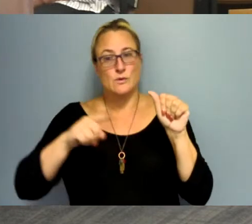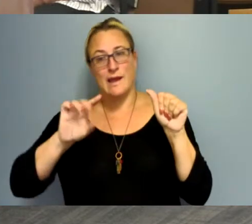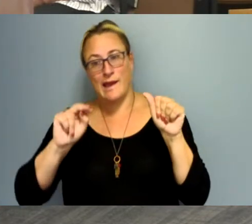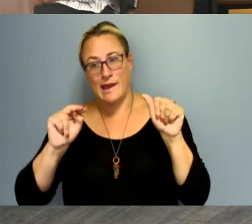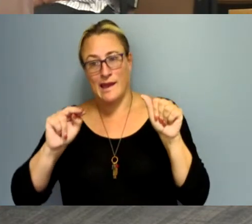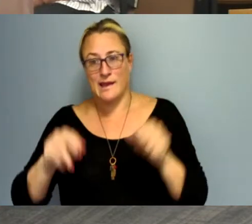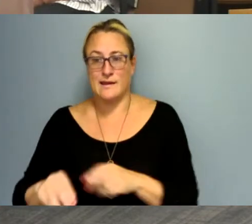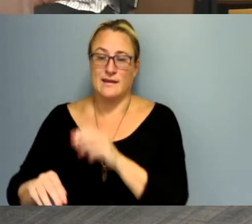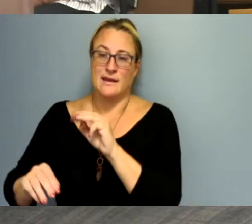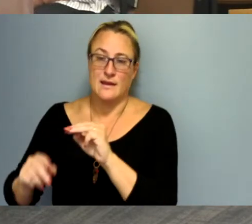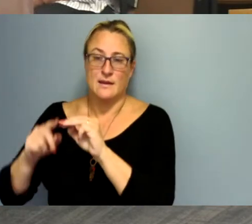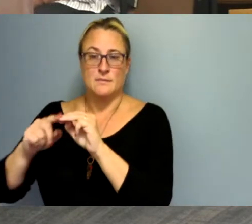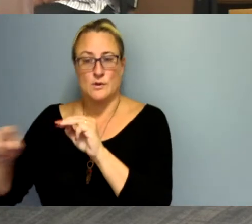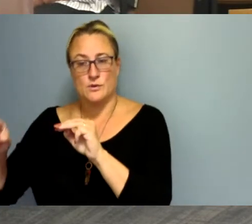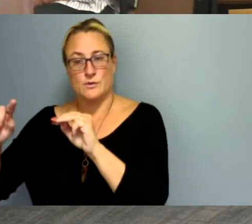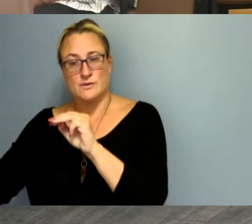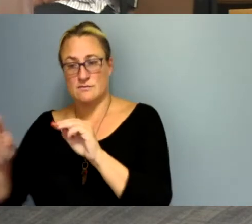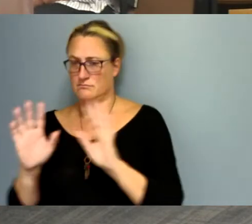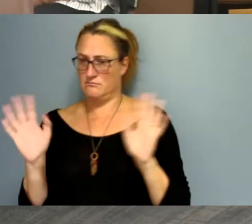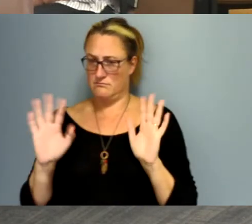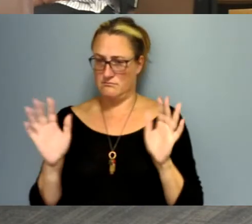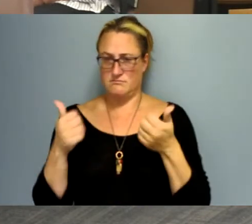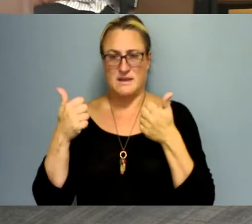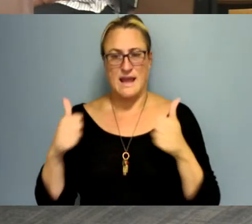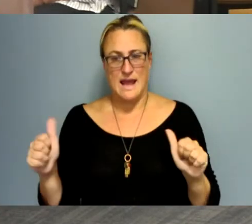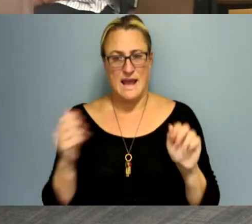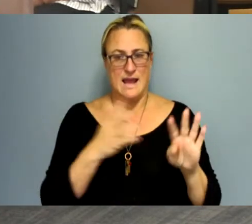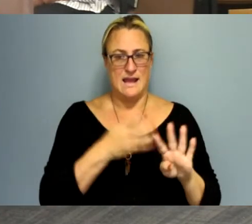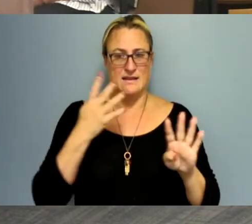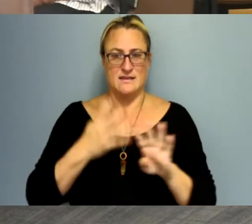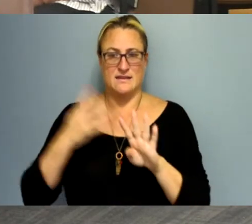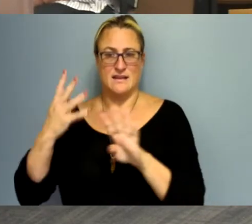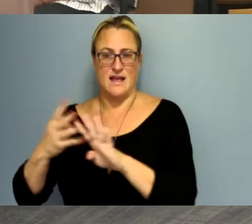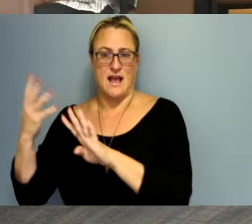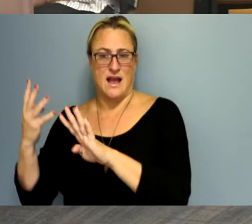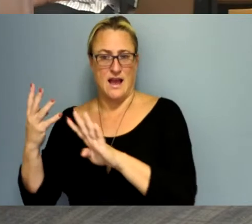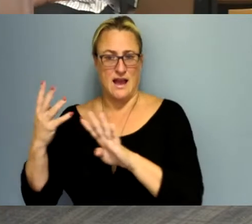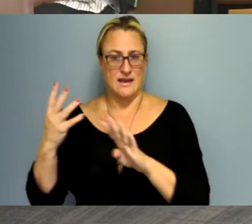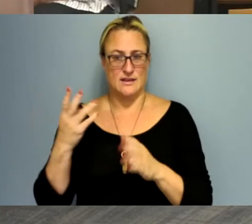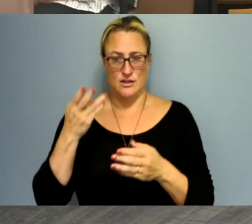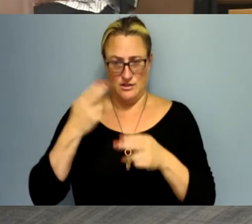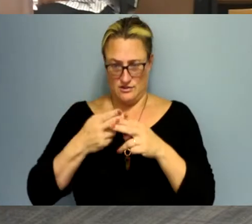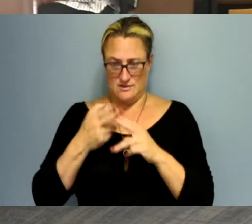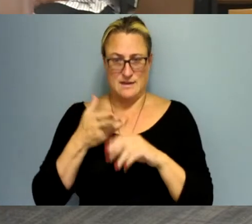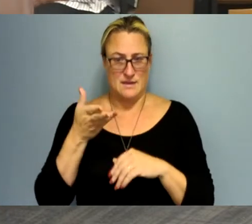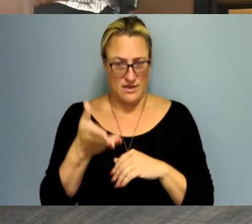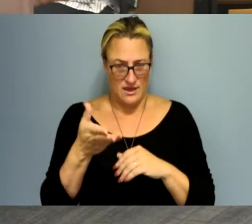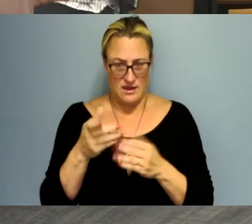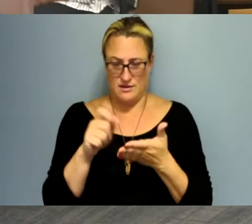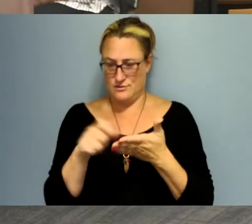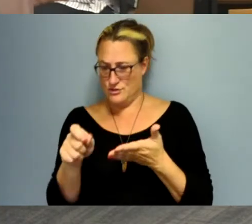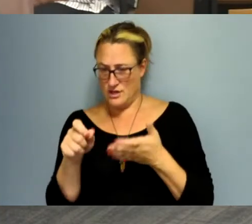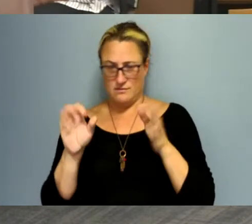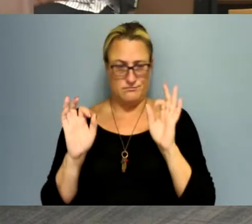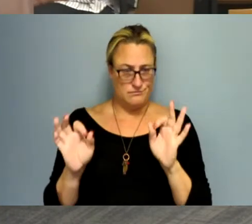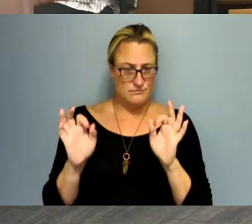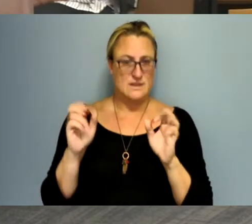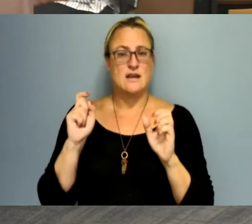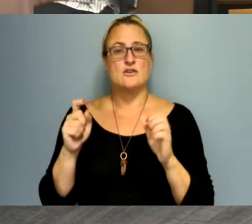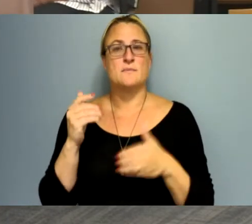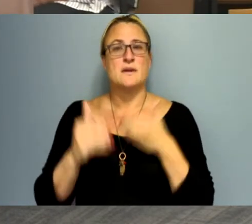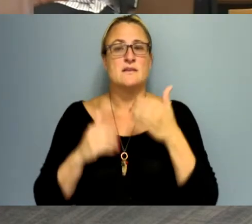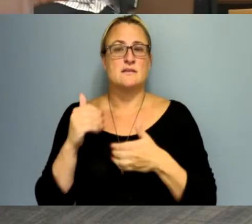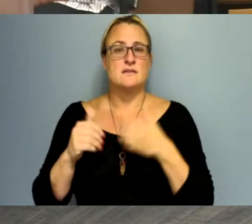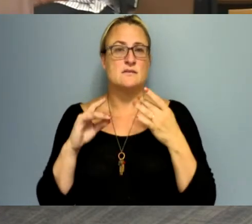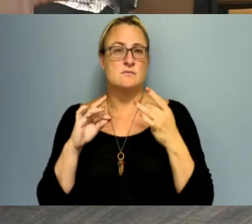name. Now you can get in any line for your precinct. Your name's gonna come up in the poll book to be checked in, so it should make check-in process easier, and it